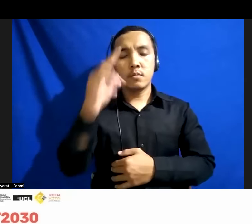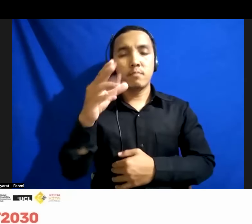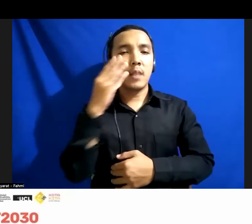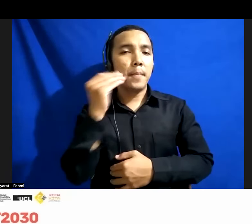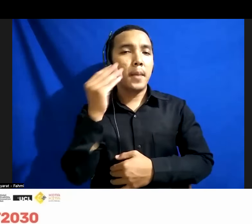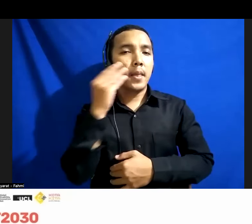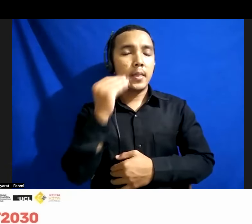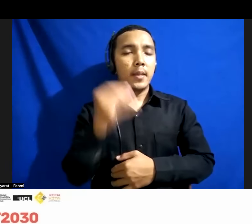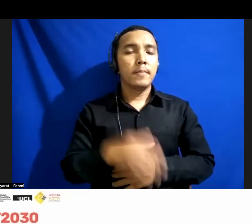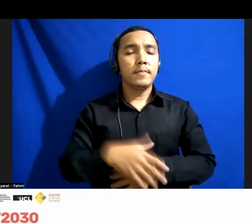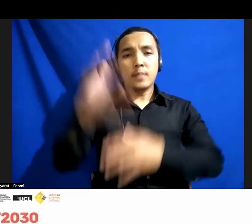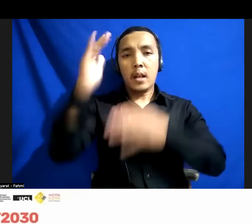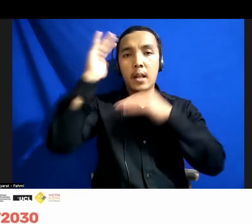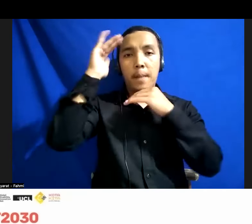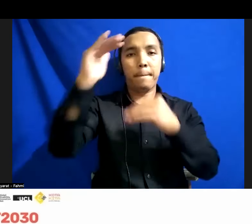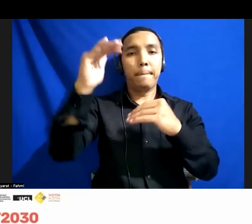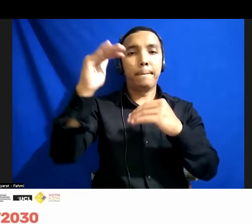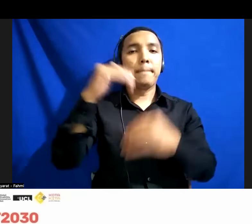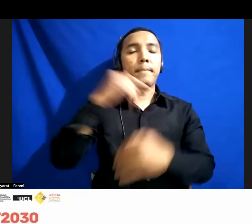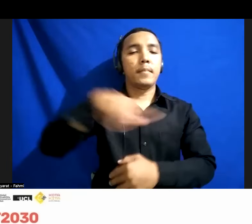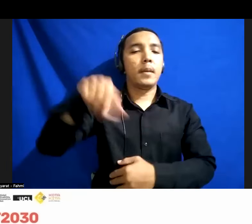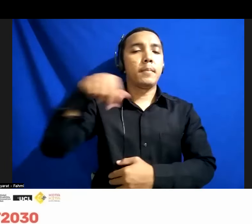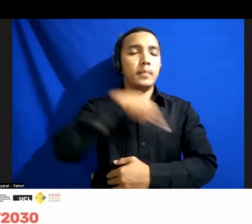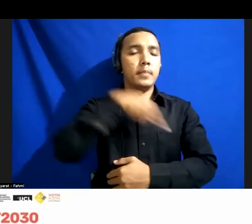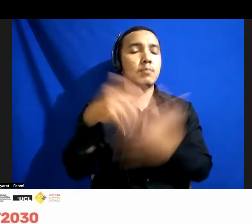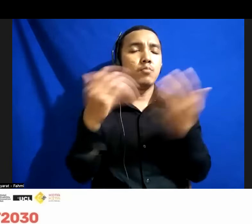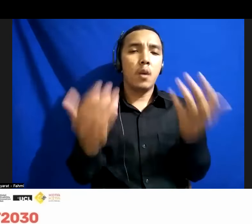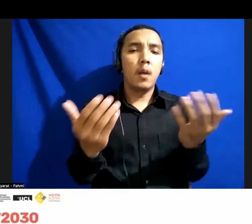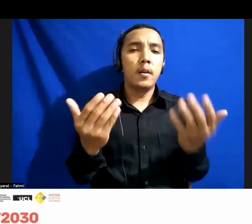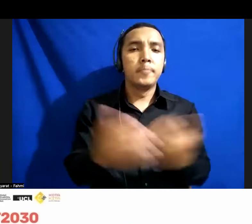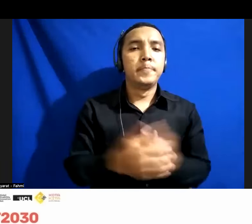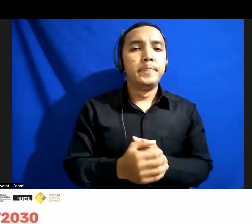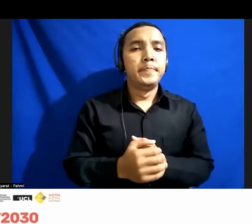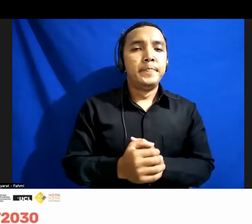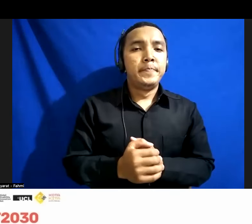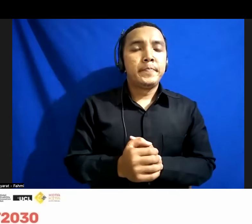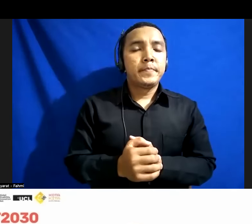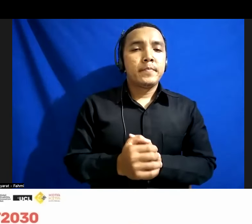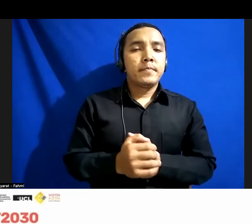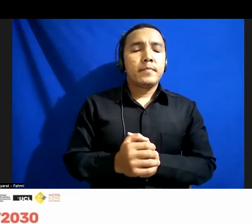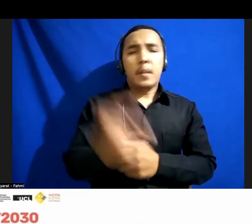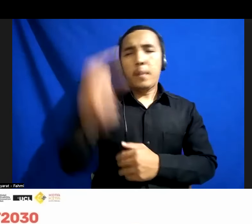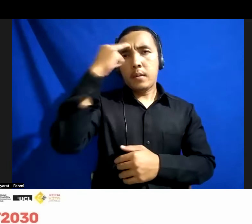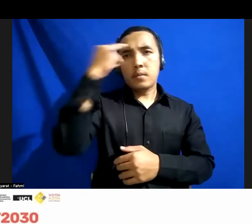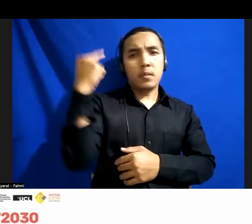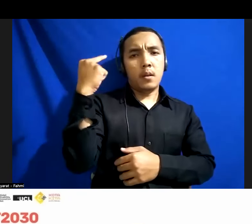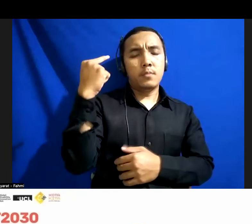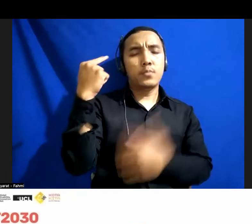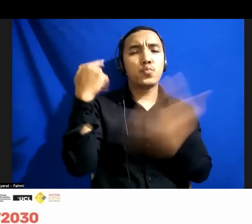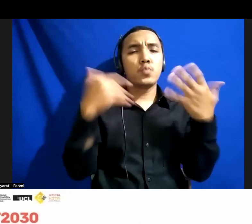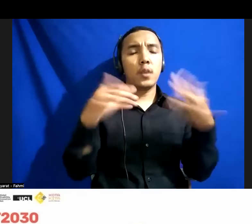this data. Now, our expectation, or we hope that the government